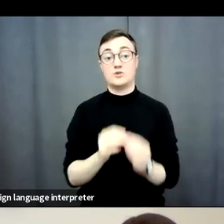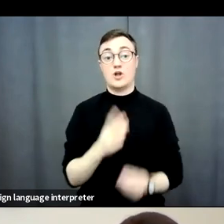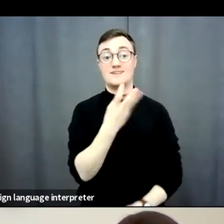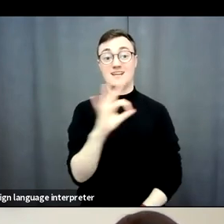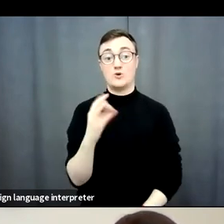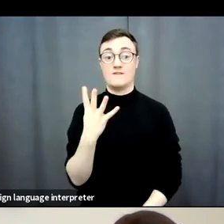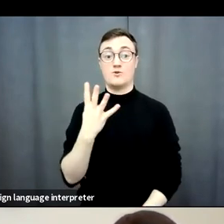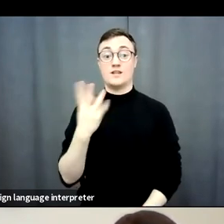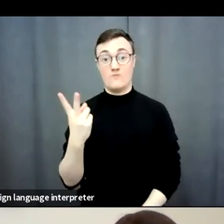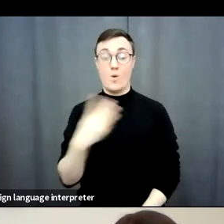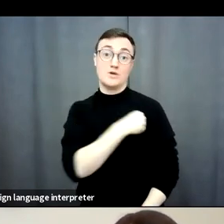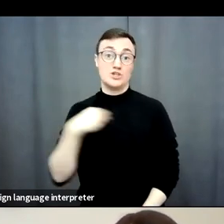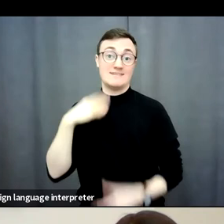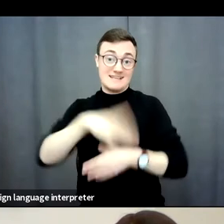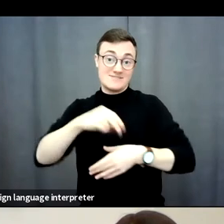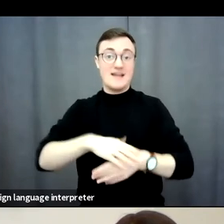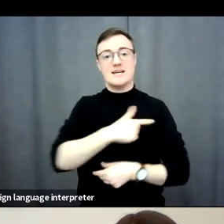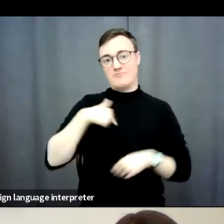in Sweden.